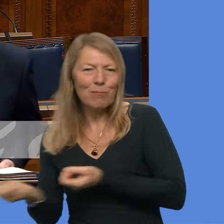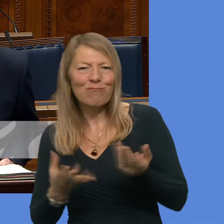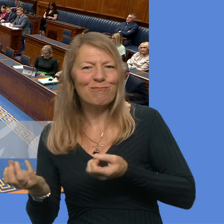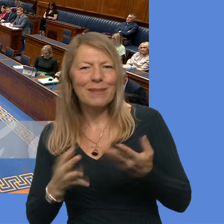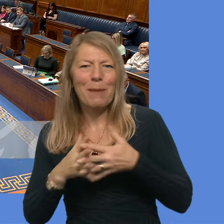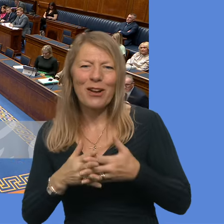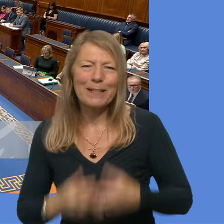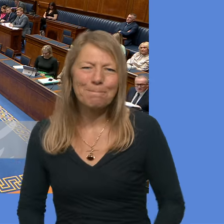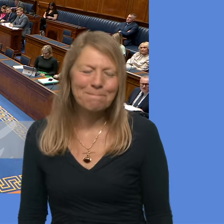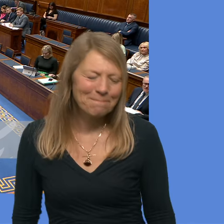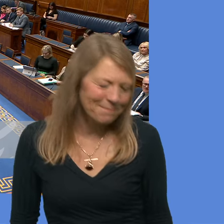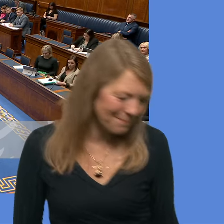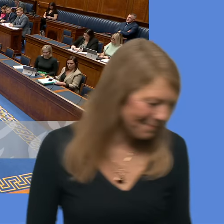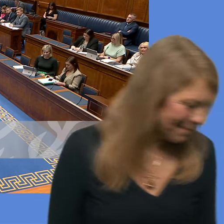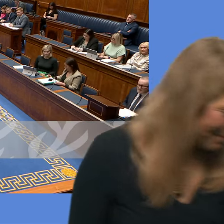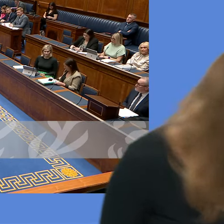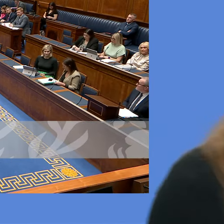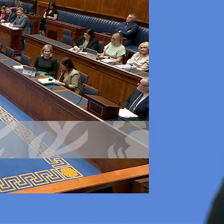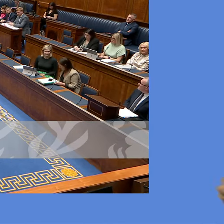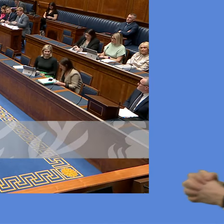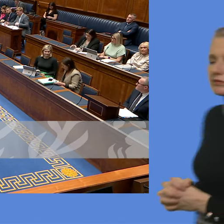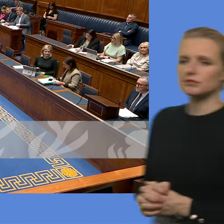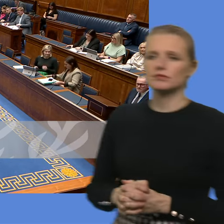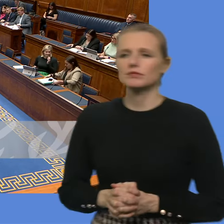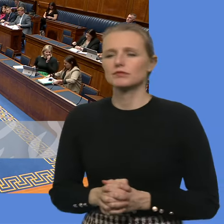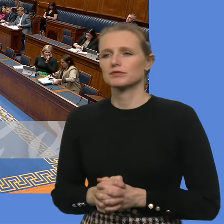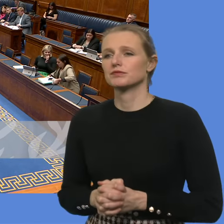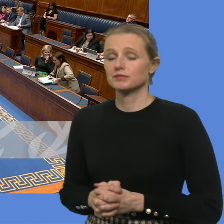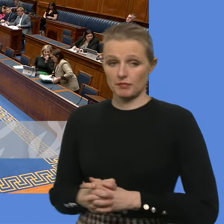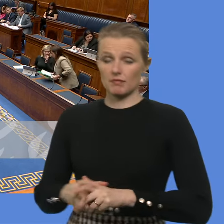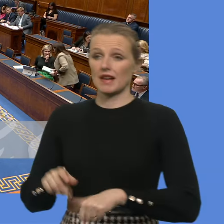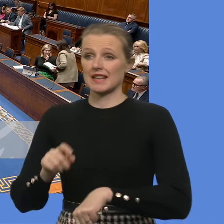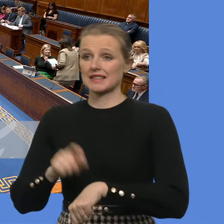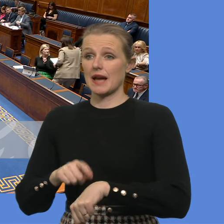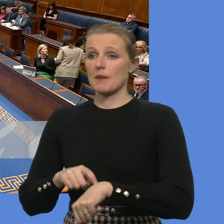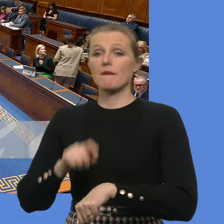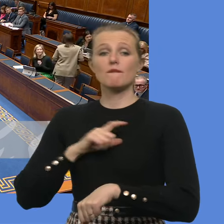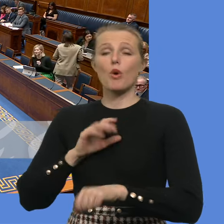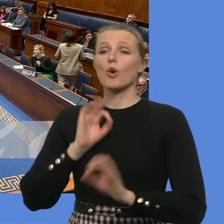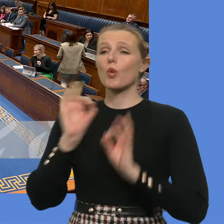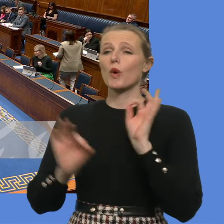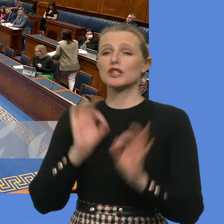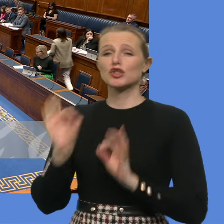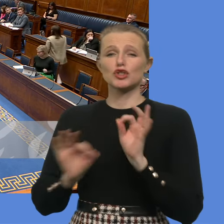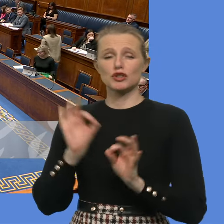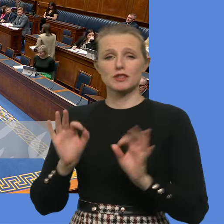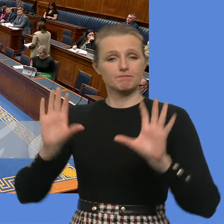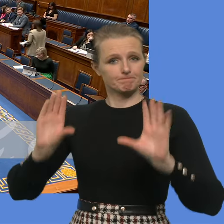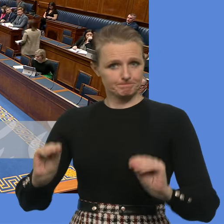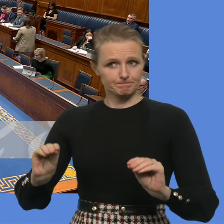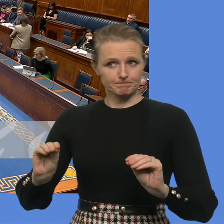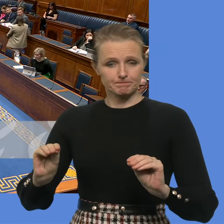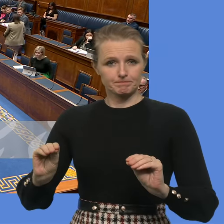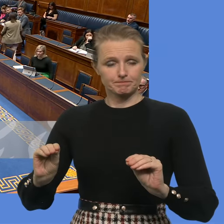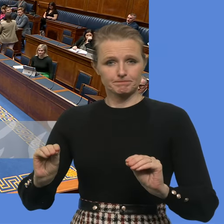have. Thank you. That brings to an end our time for questions. Could I commend the Minister and